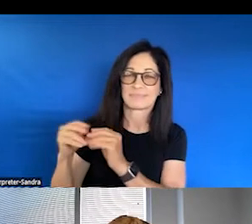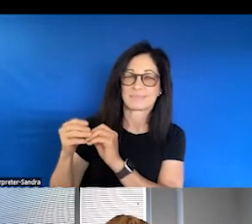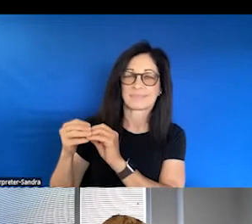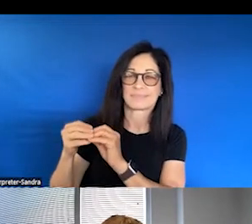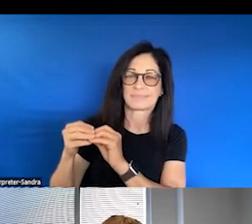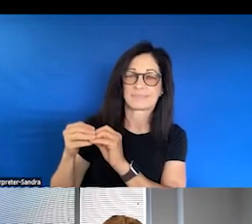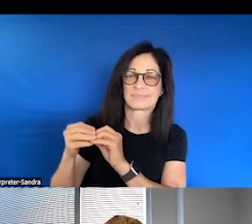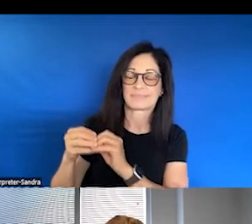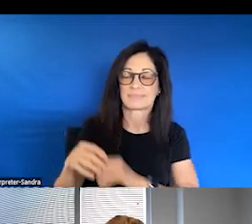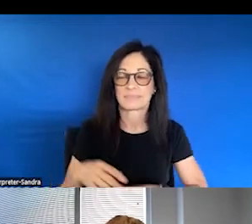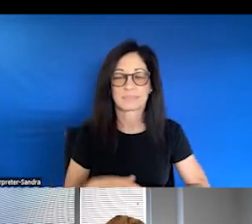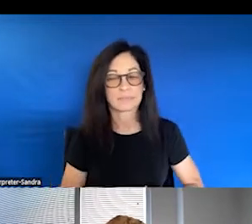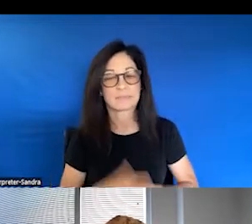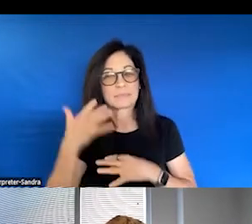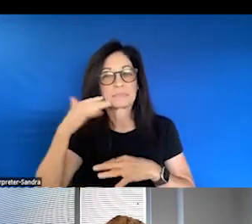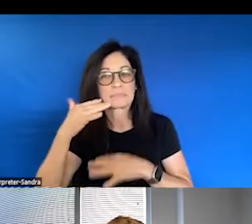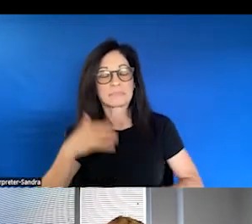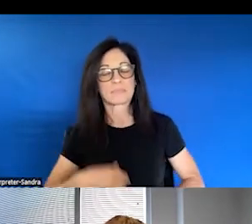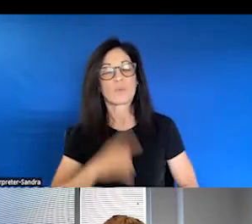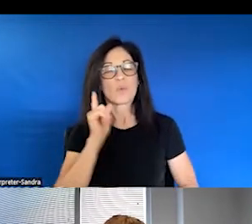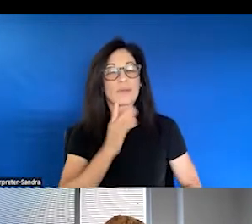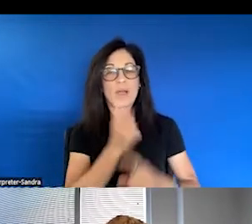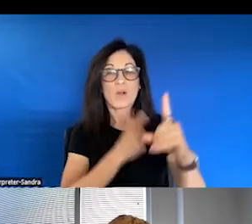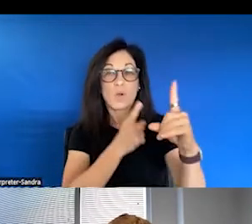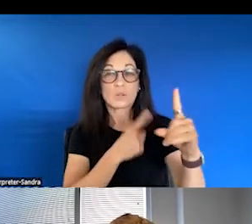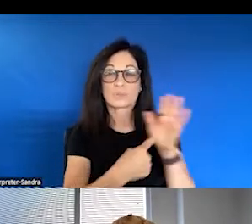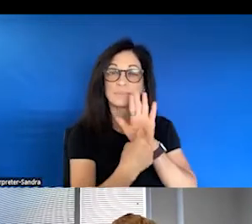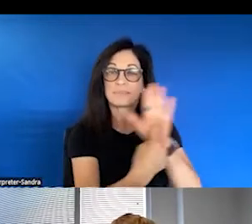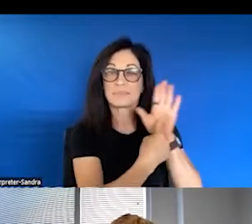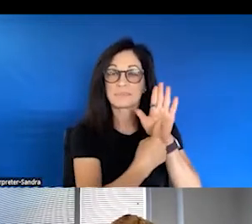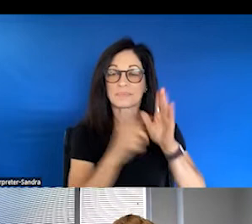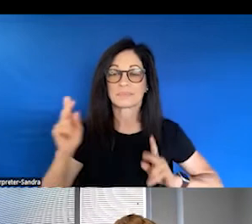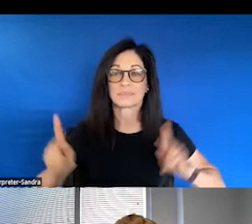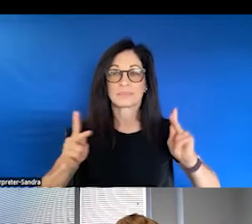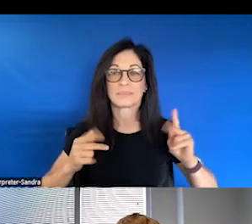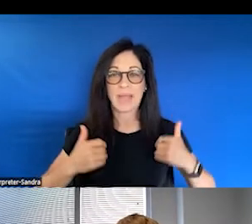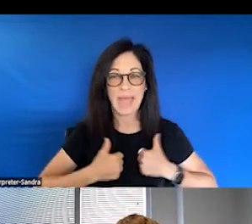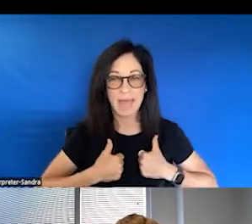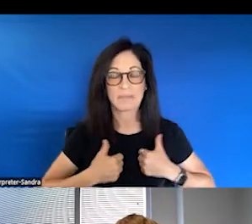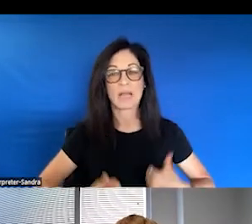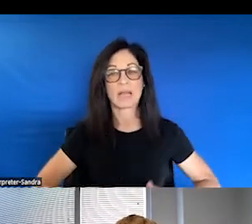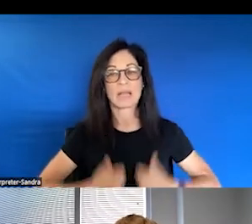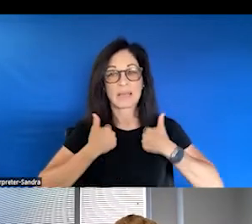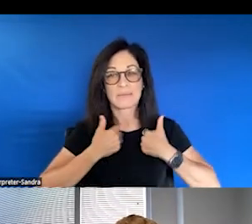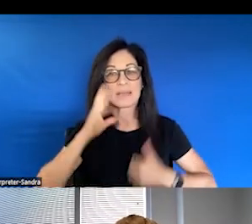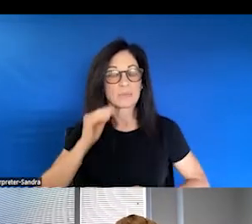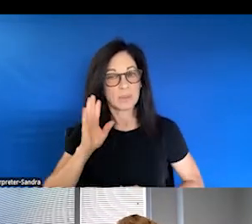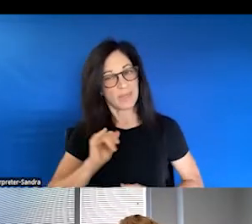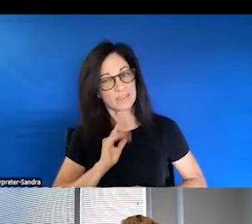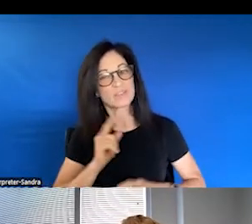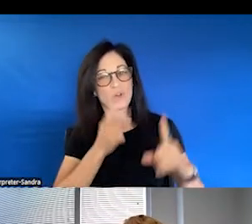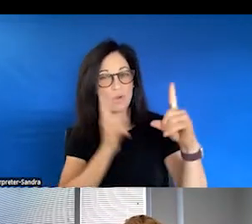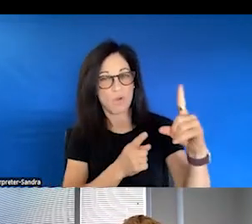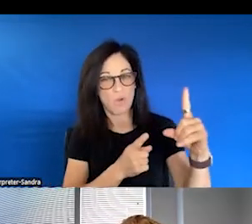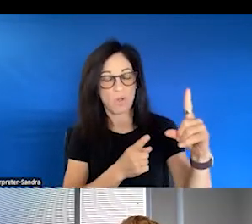One of our goals here is to feature individuals who have lived experience, right? That is the goal as